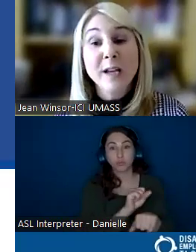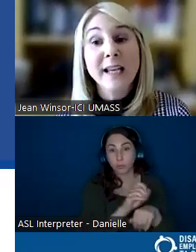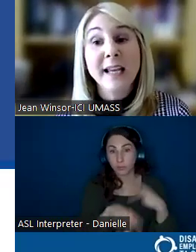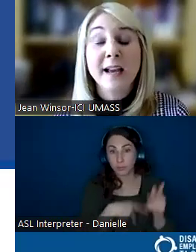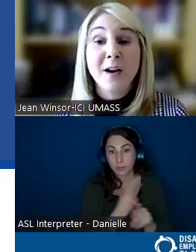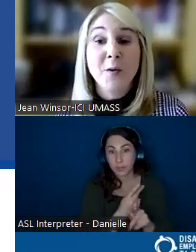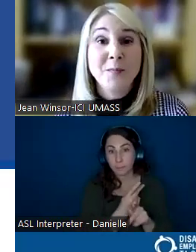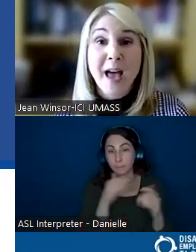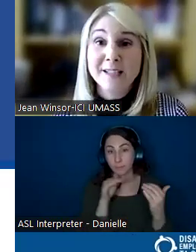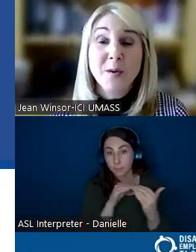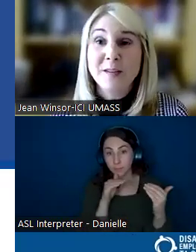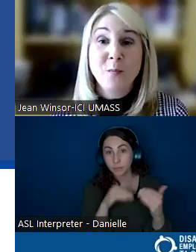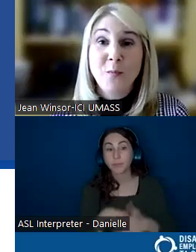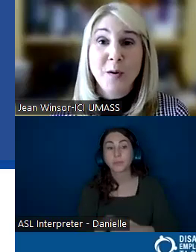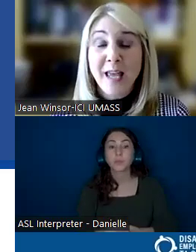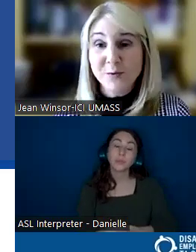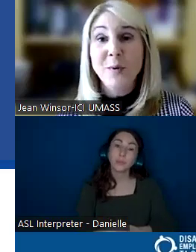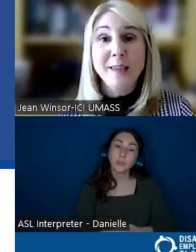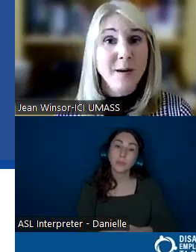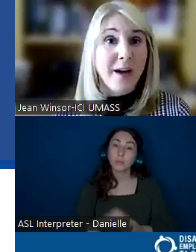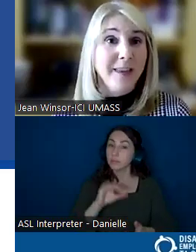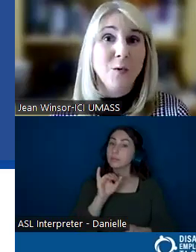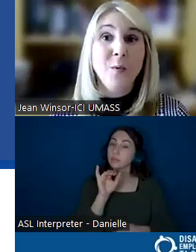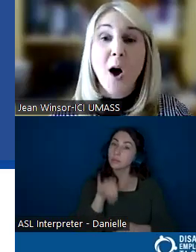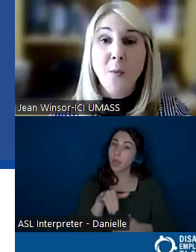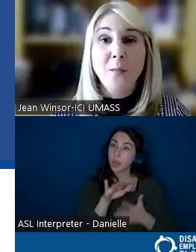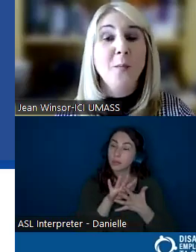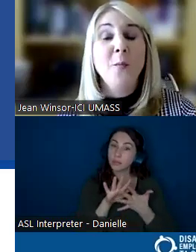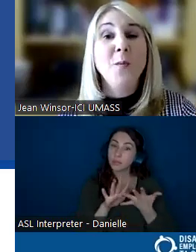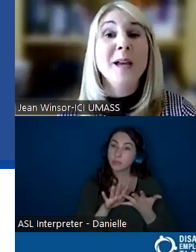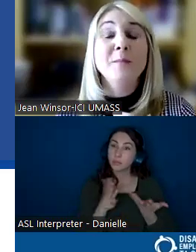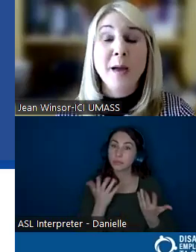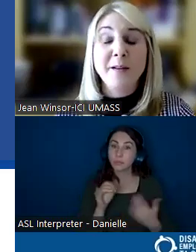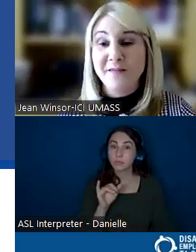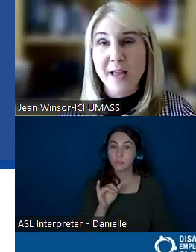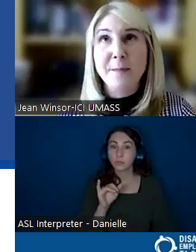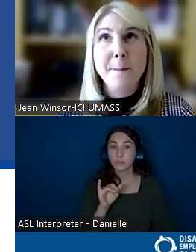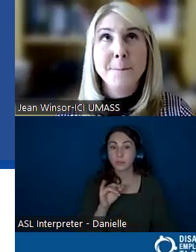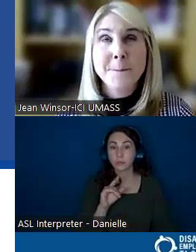And really, that's what we think about. That's what we all, when we